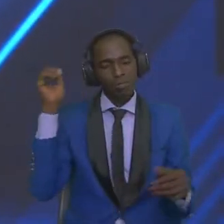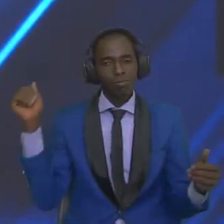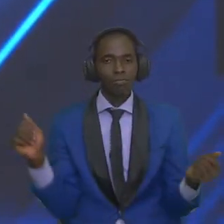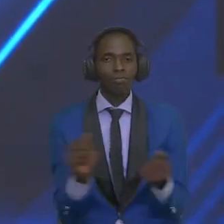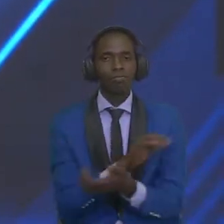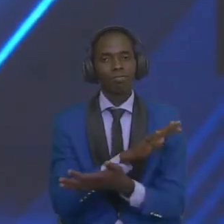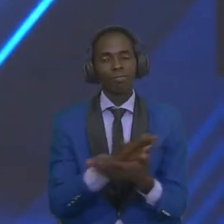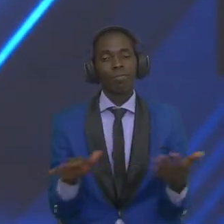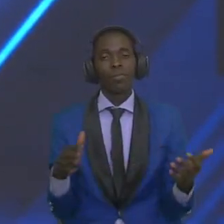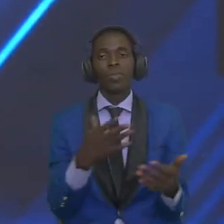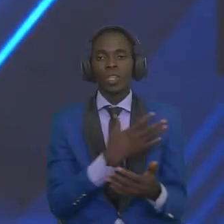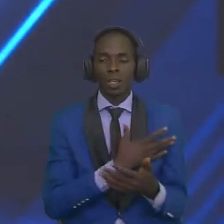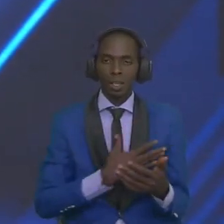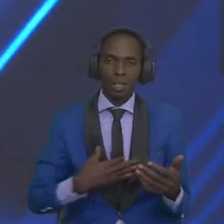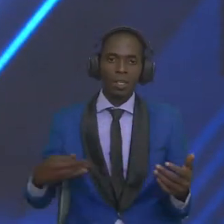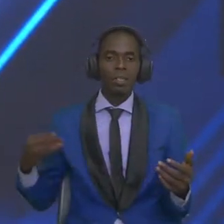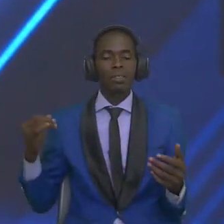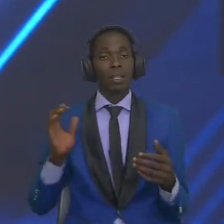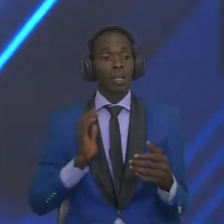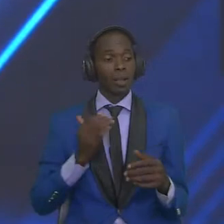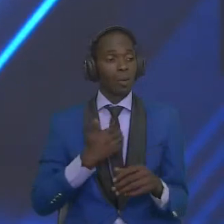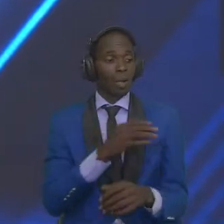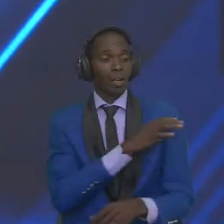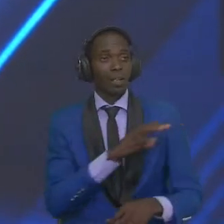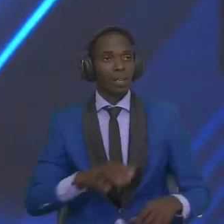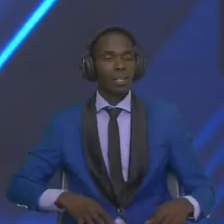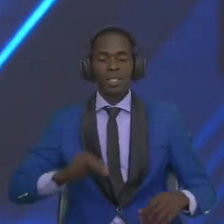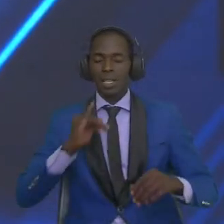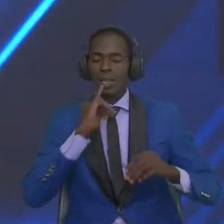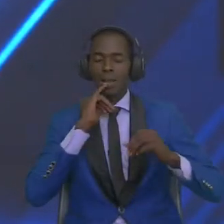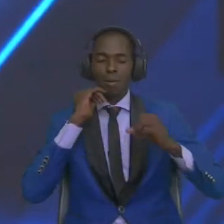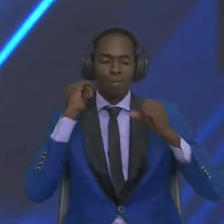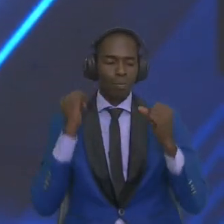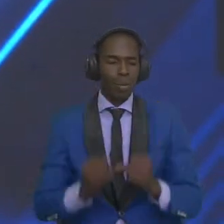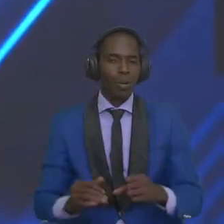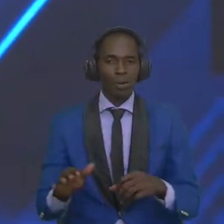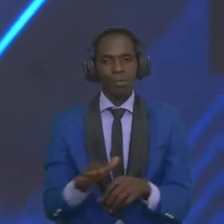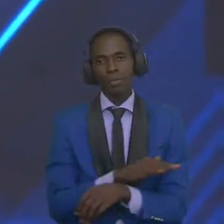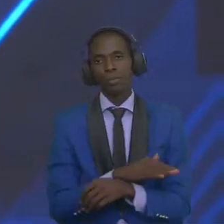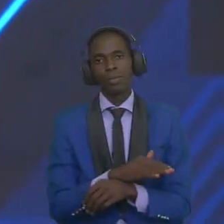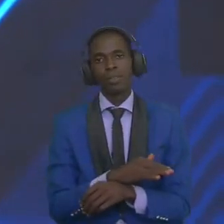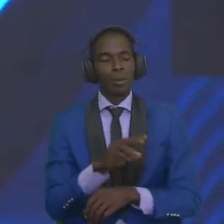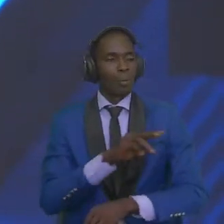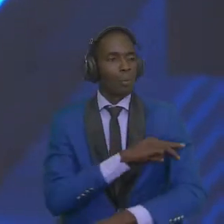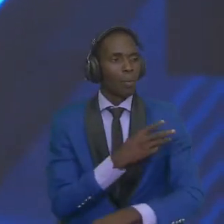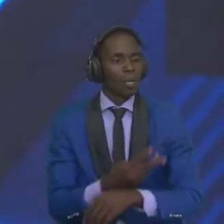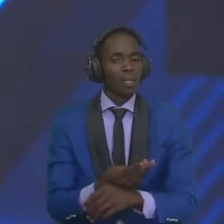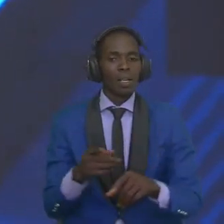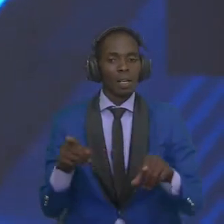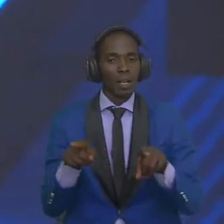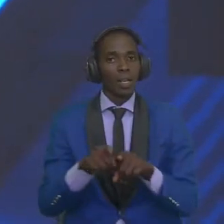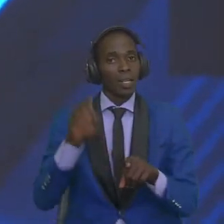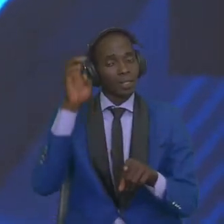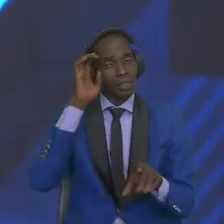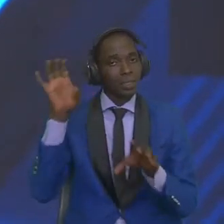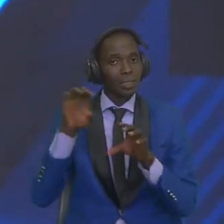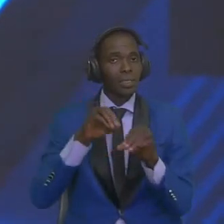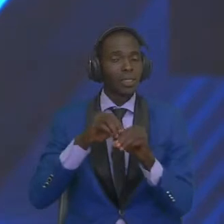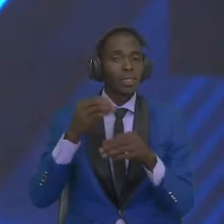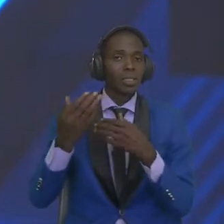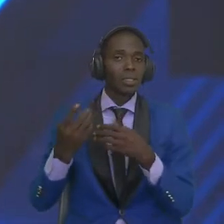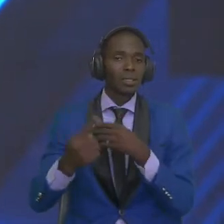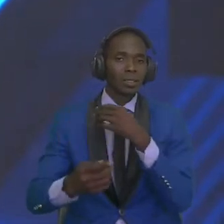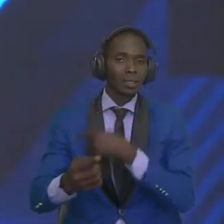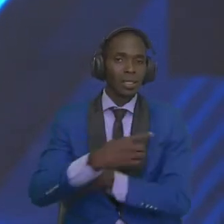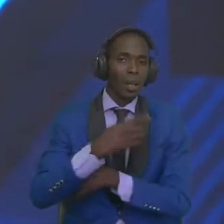destroyed. Our Christ is powerful. Our Savior is mighty. Like he did in days gone by, he's